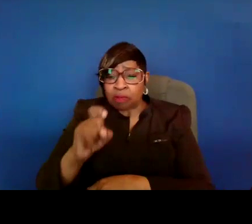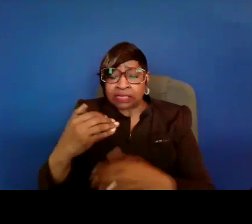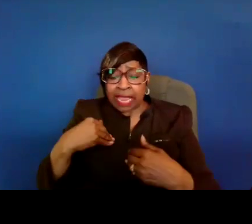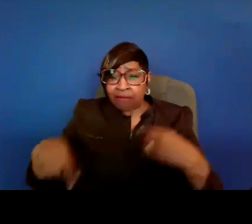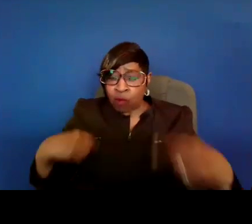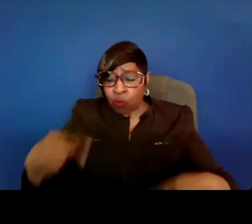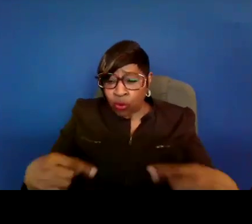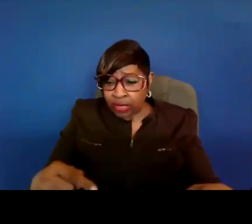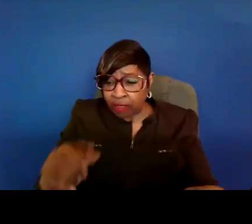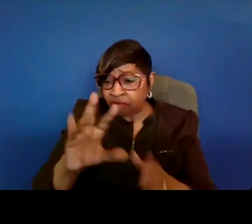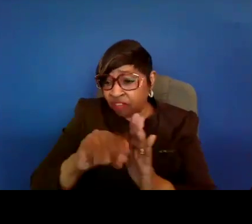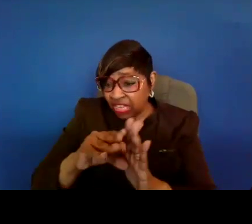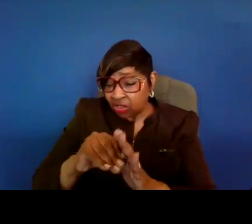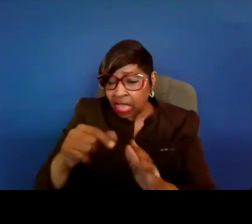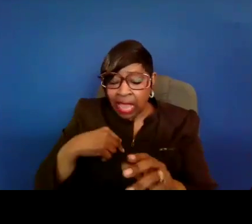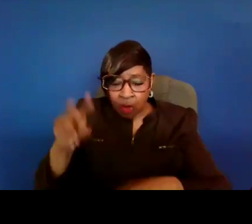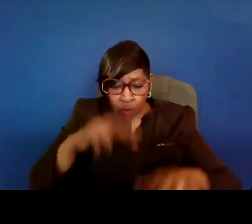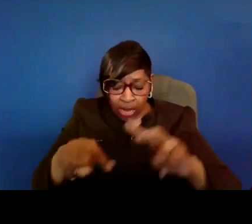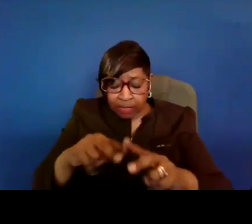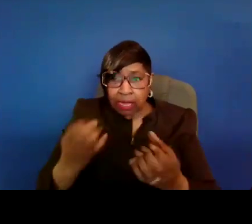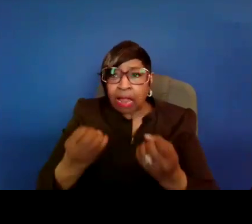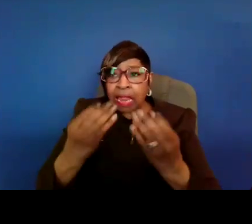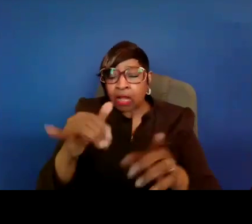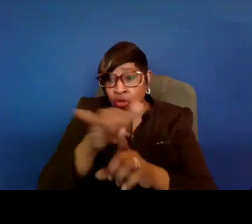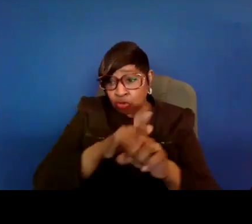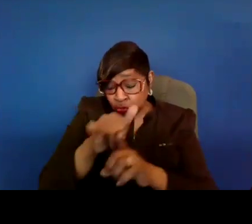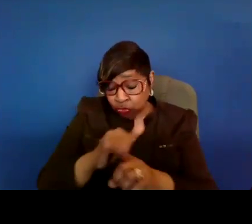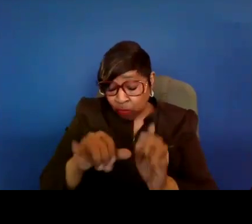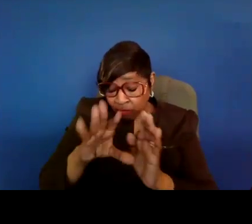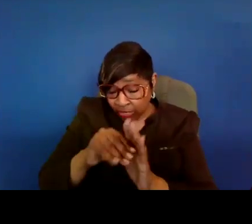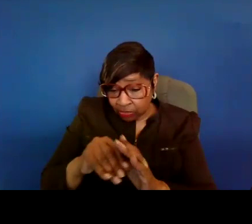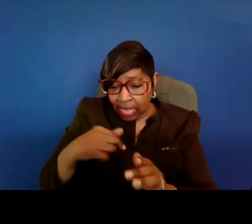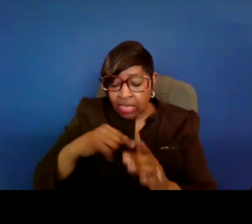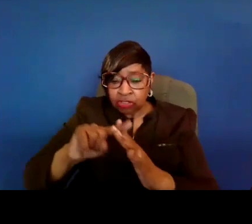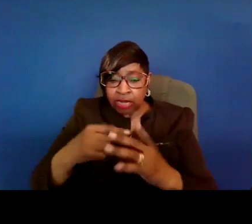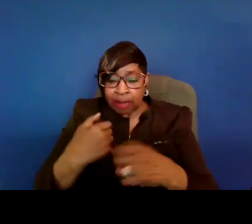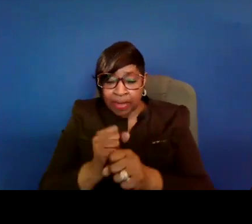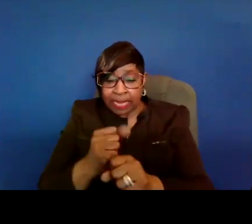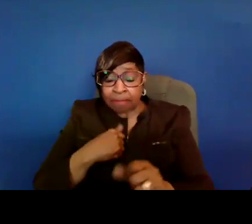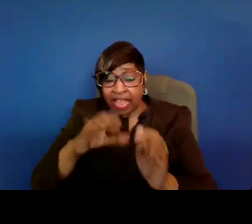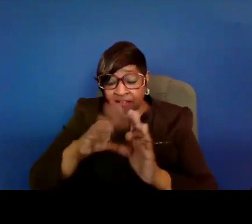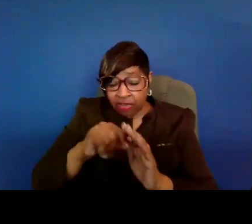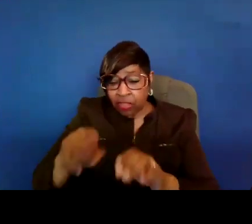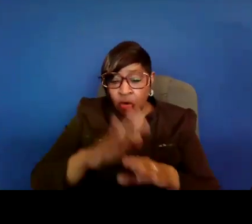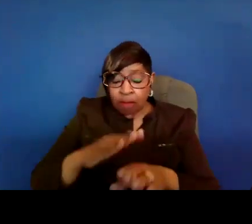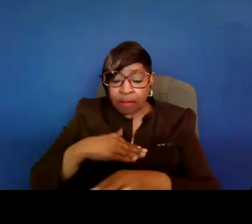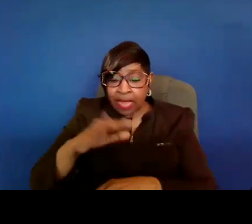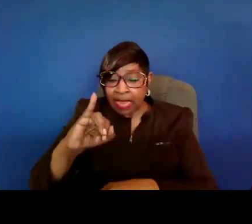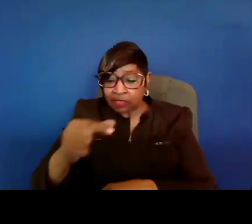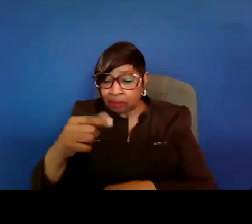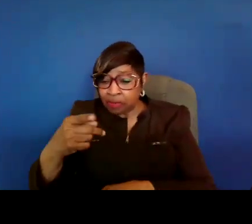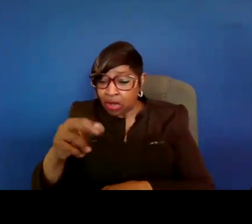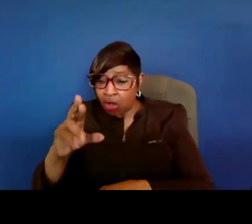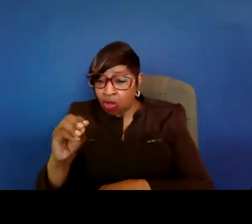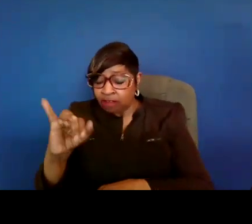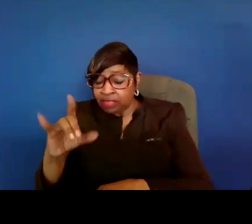in August, I watched a bunch of YouTube videos, and then I started making my reels. They're on my Instagram profile. I've been told they're adorable.